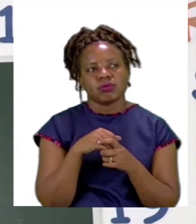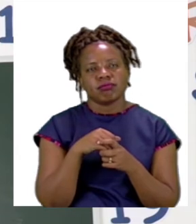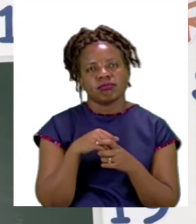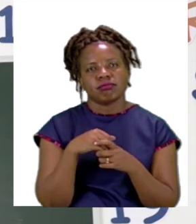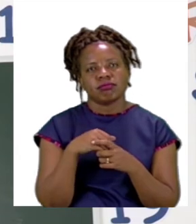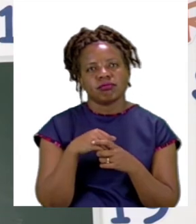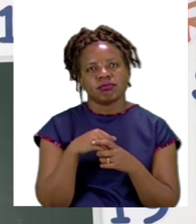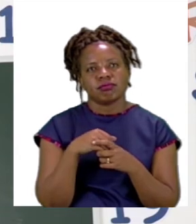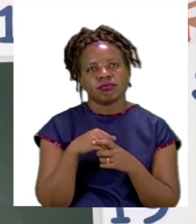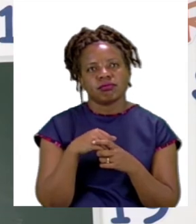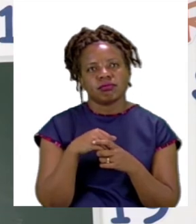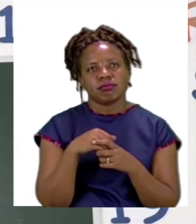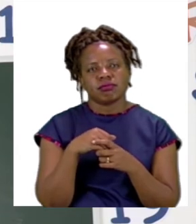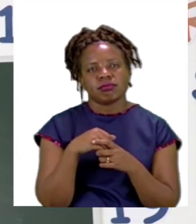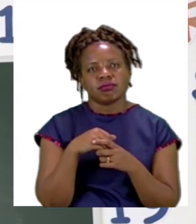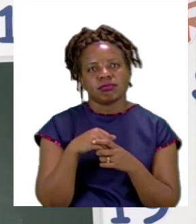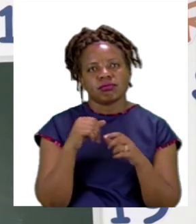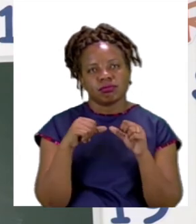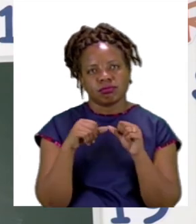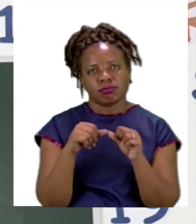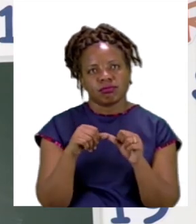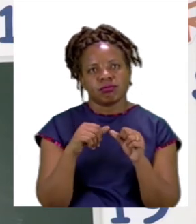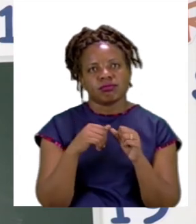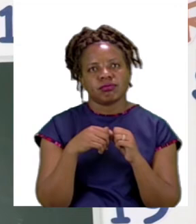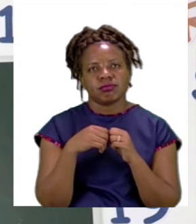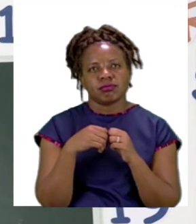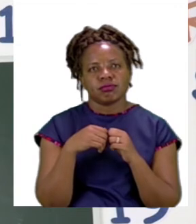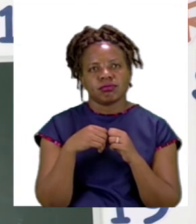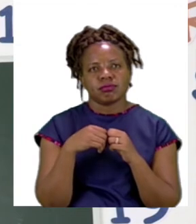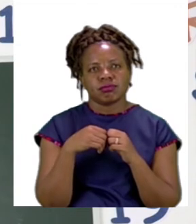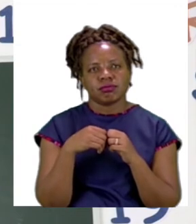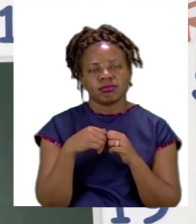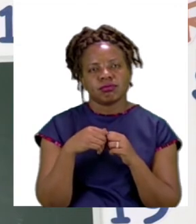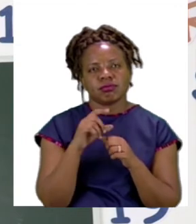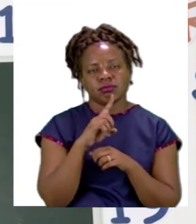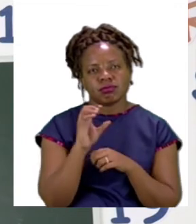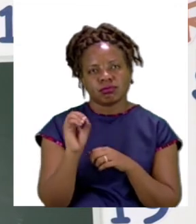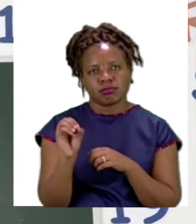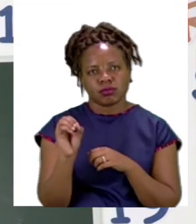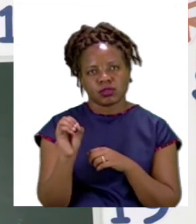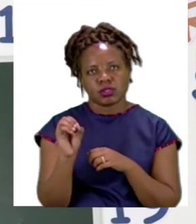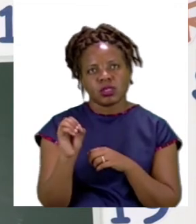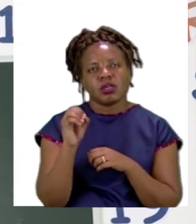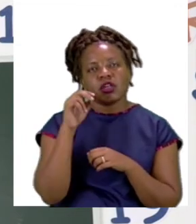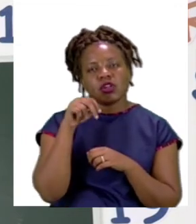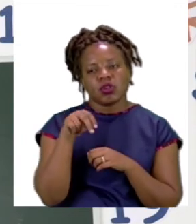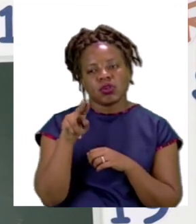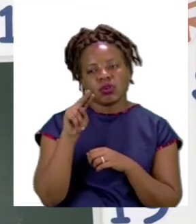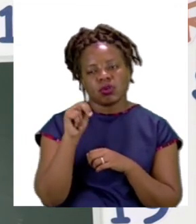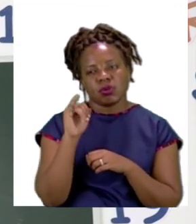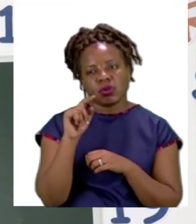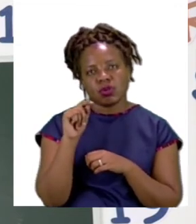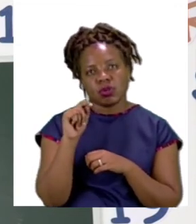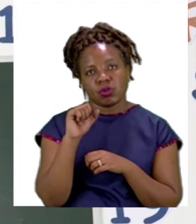bag. So let us continue. If our answer is 10 and we took 1 and gave